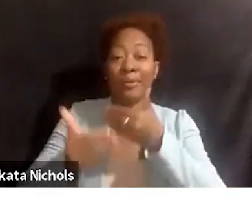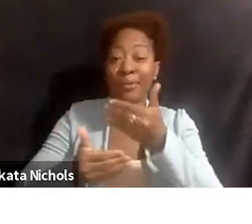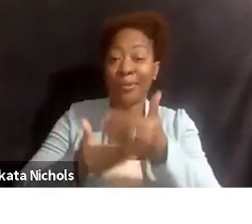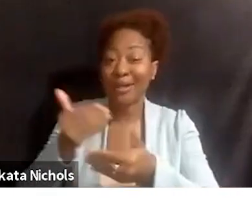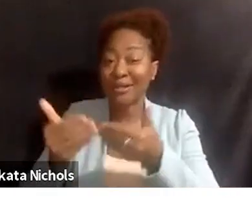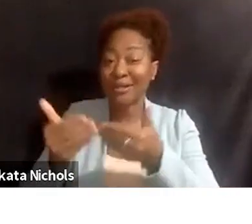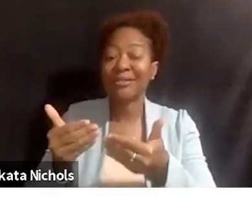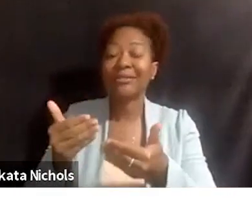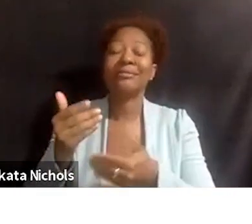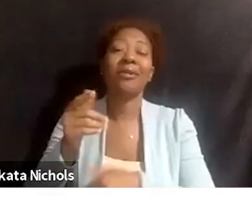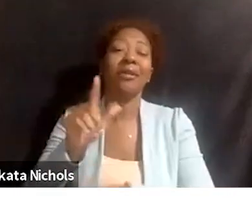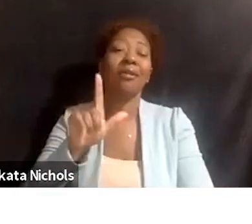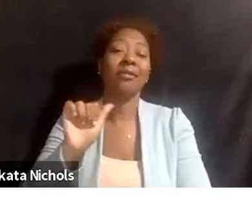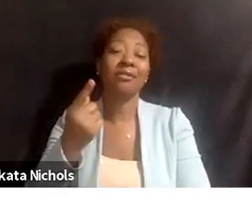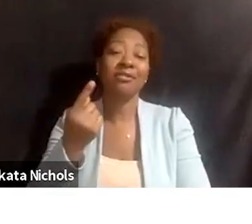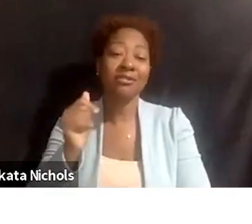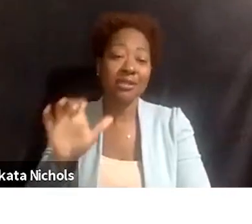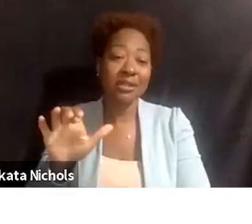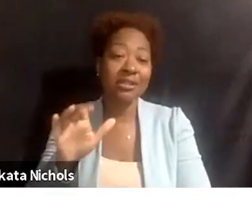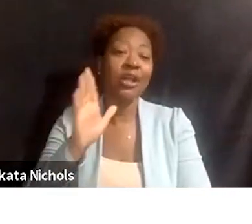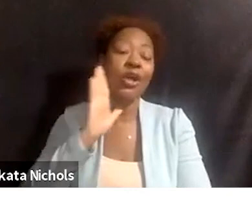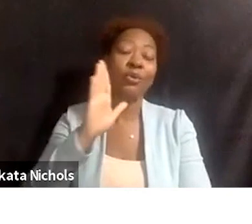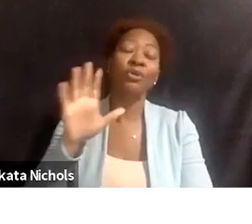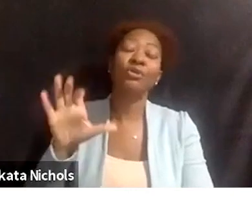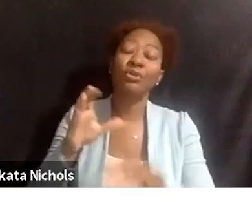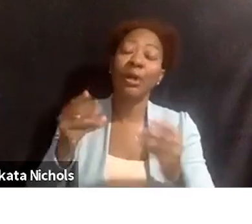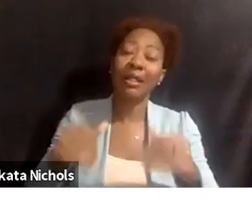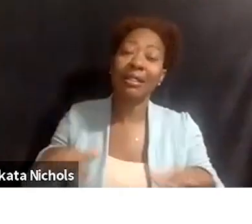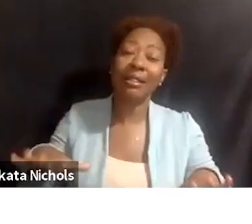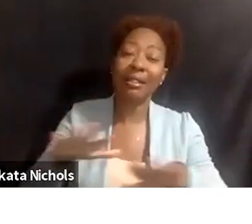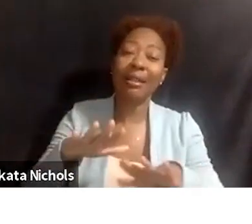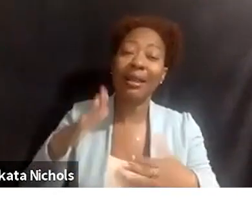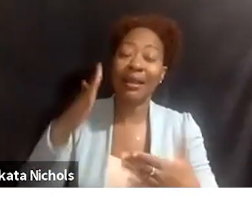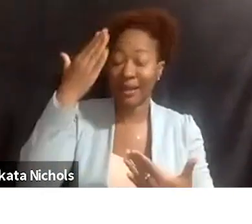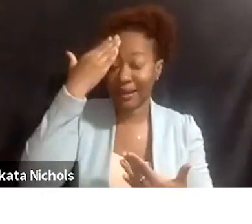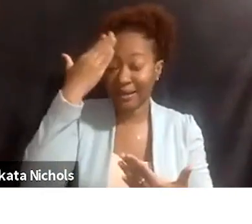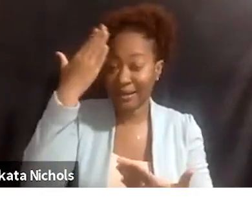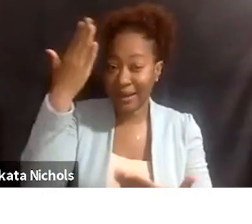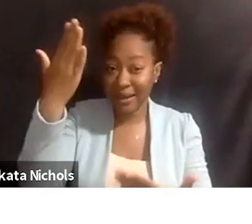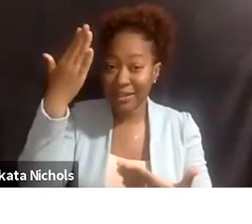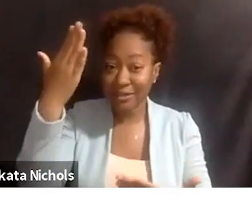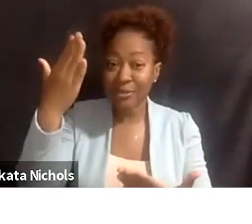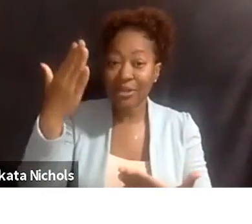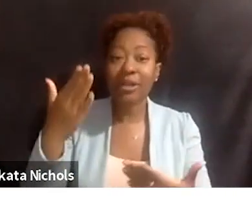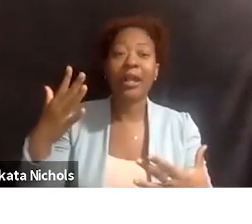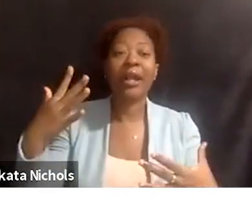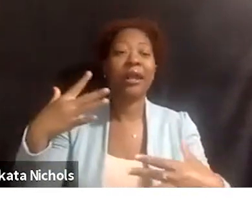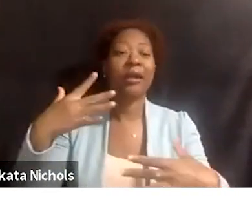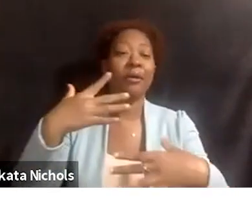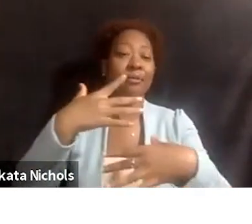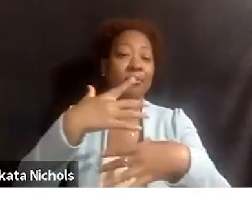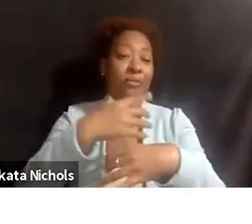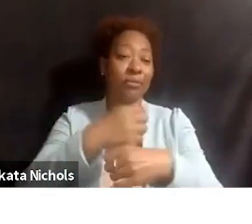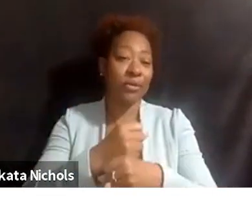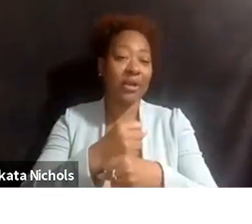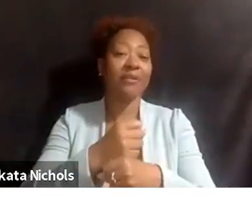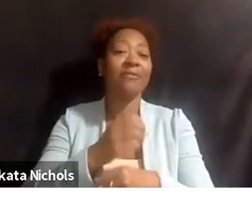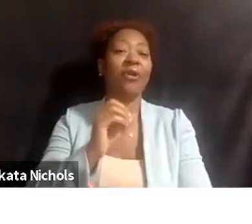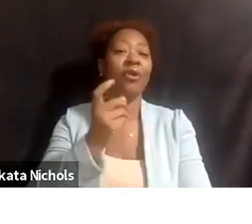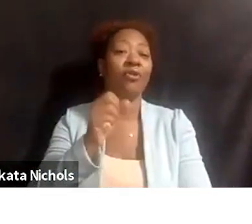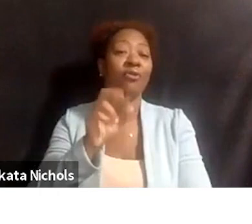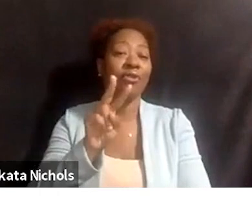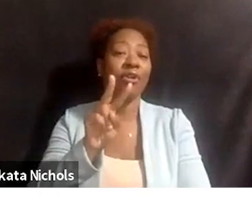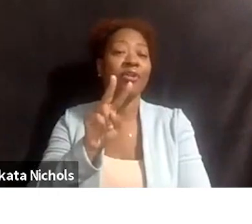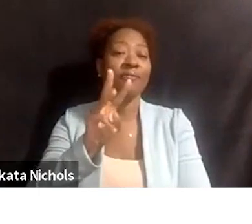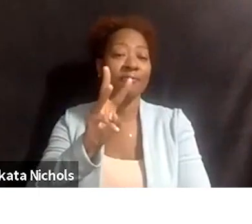logistics for today's session. I'll do a land acknowledgement and a brief overview. We'll do some gratitude giving and then